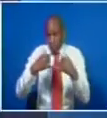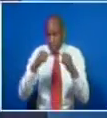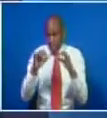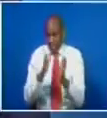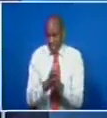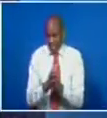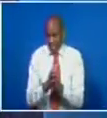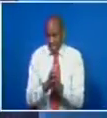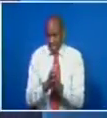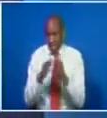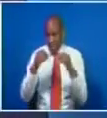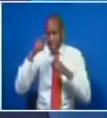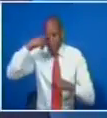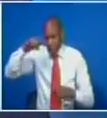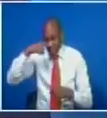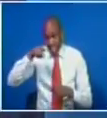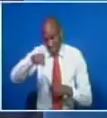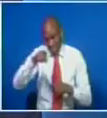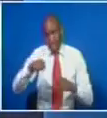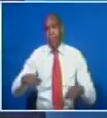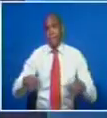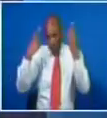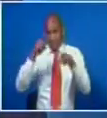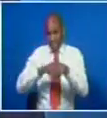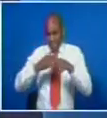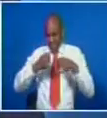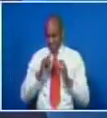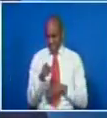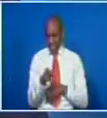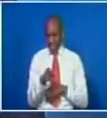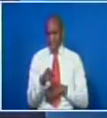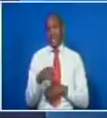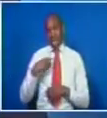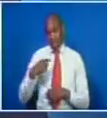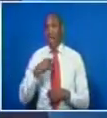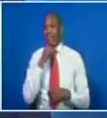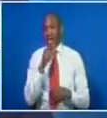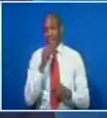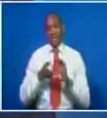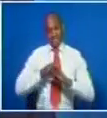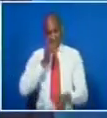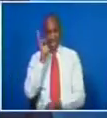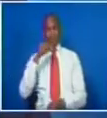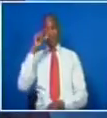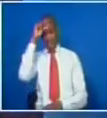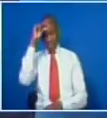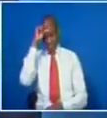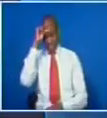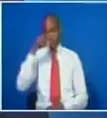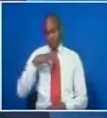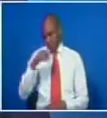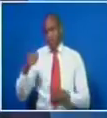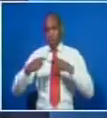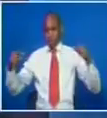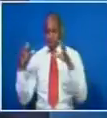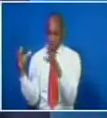of policies during independence. And Jaramogi resigned from the government and went into